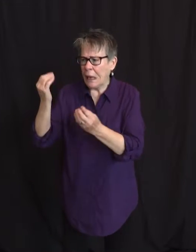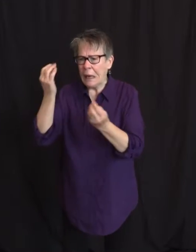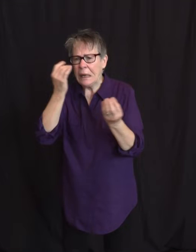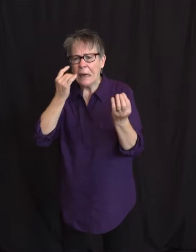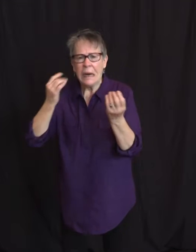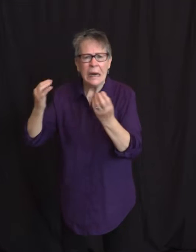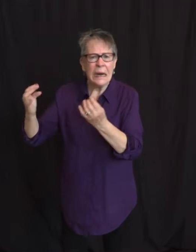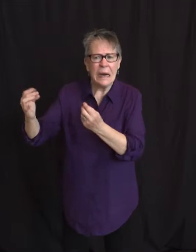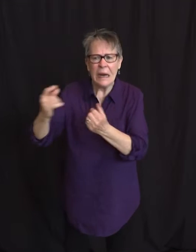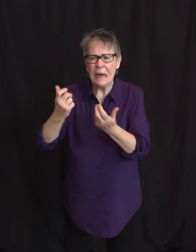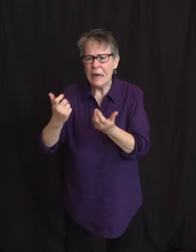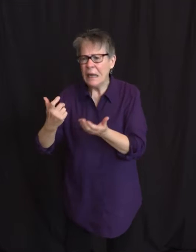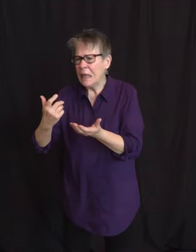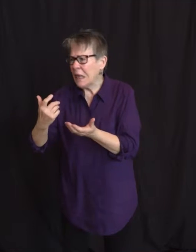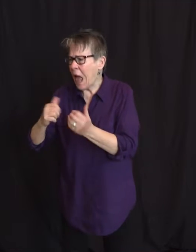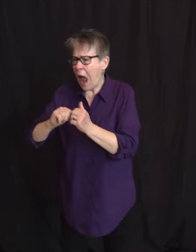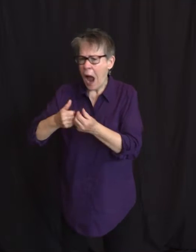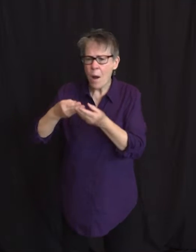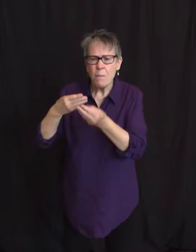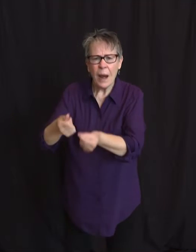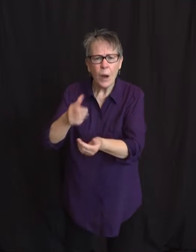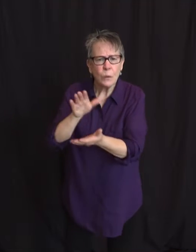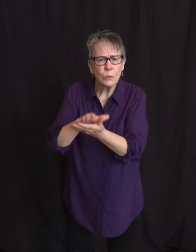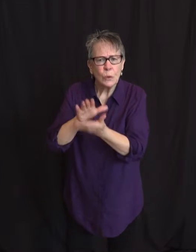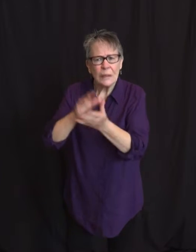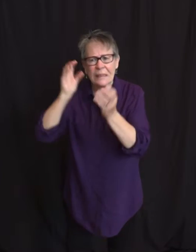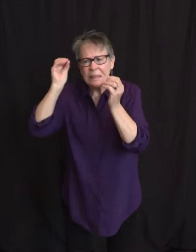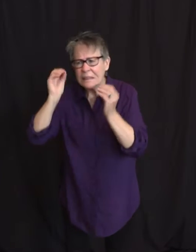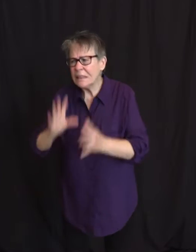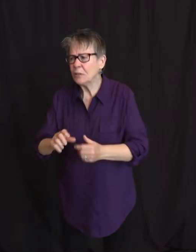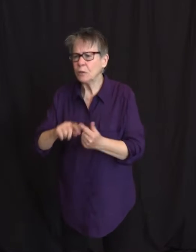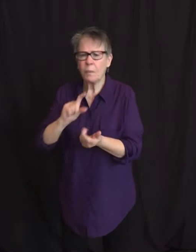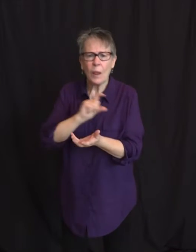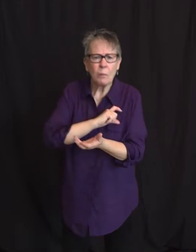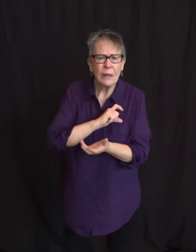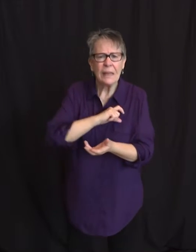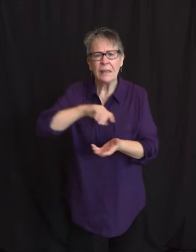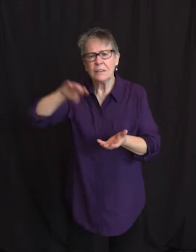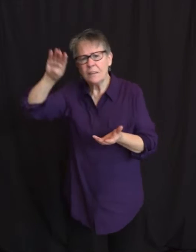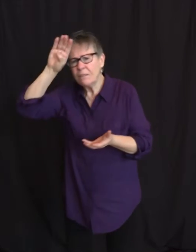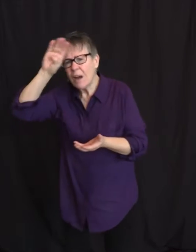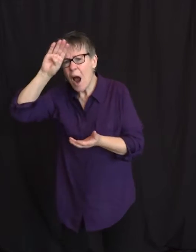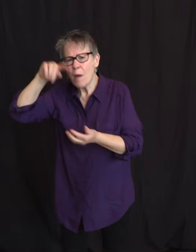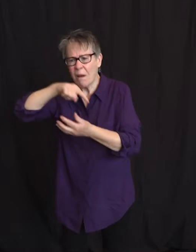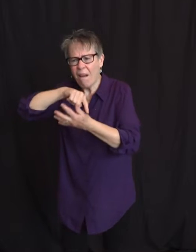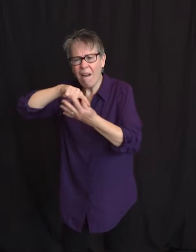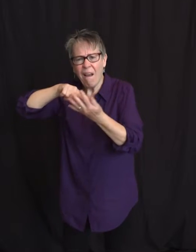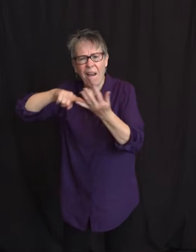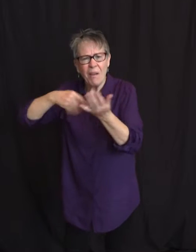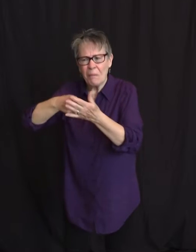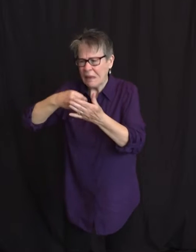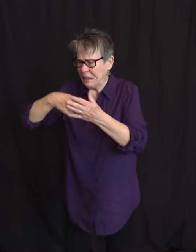pay those school teachers, those cops, and those firefighters. This is about the survival of small